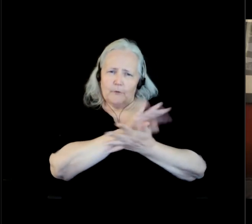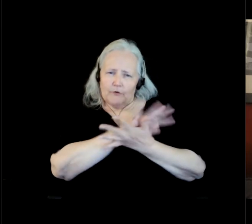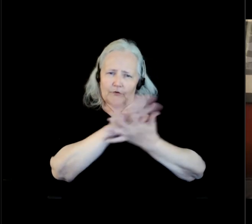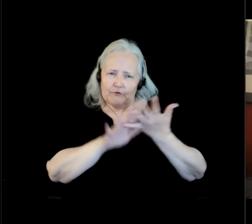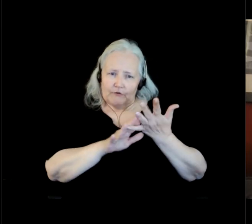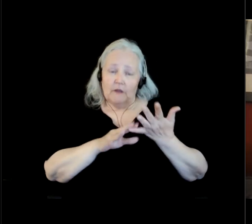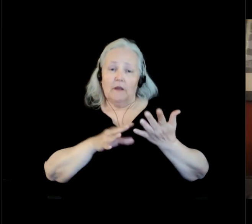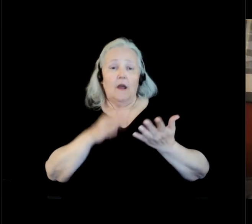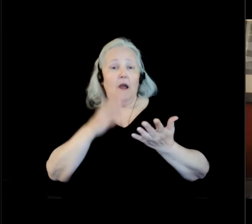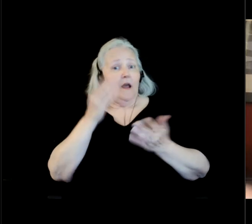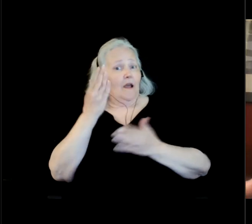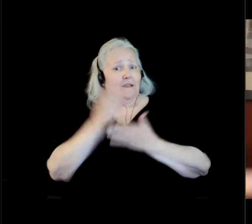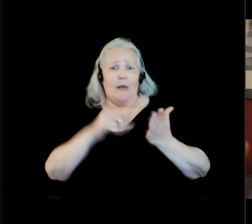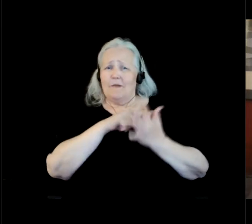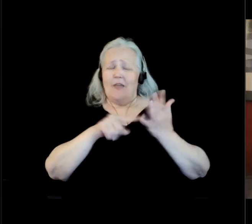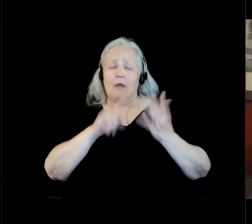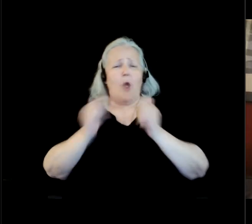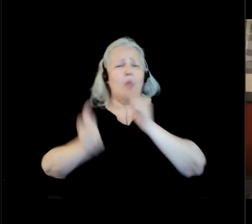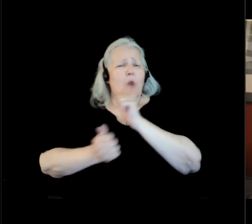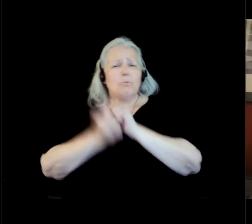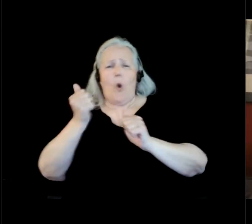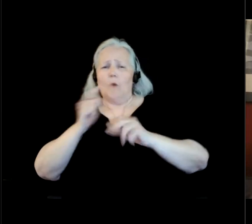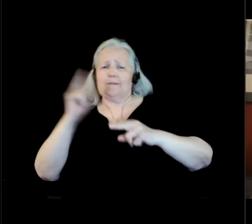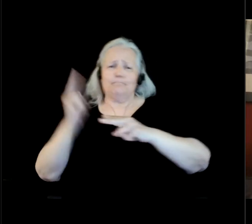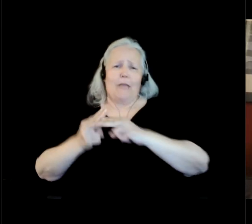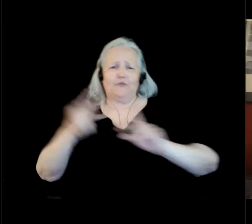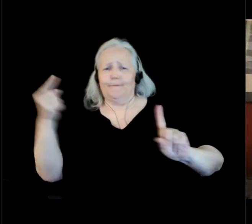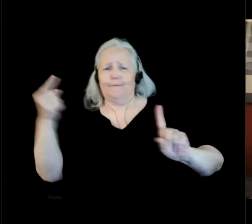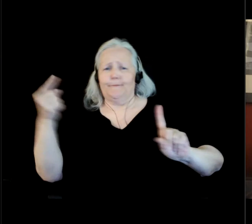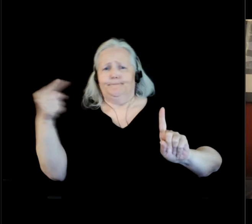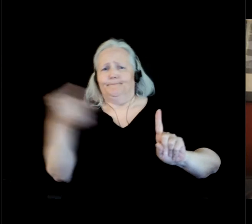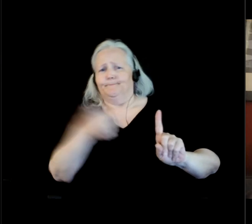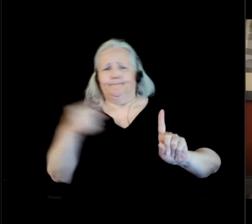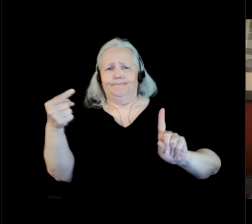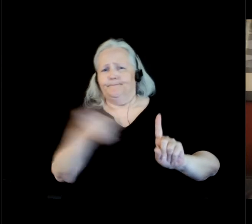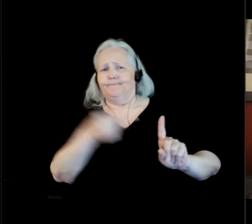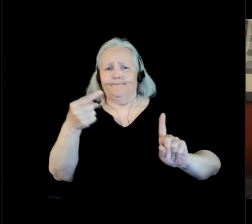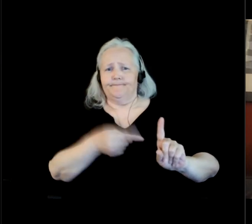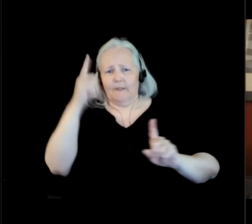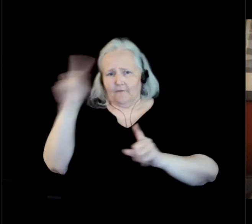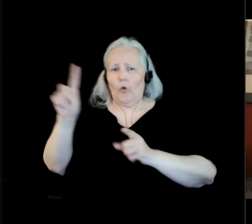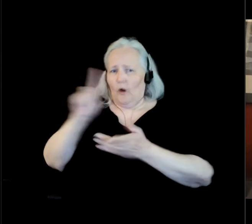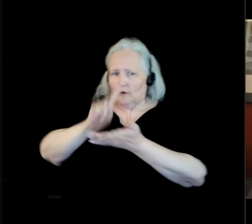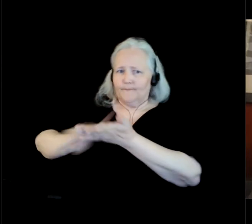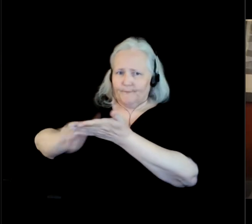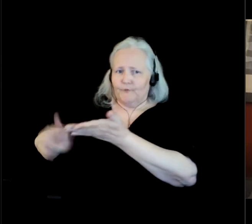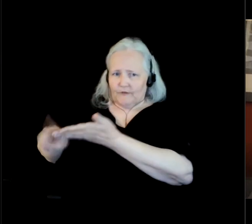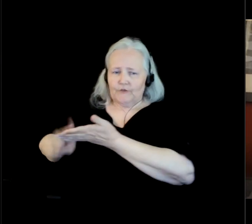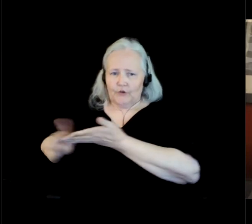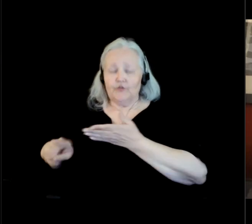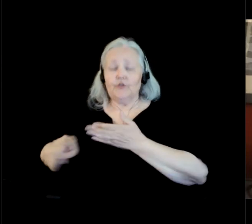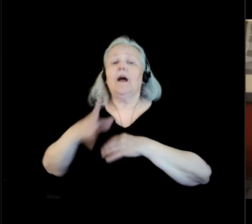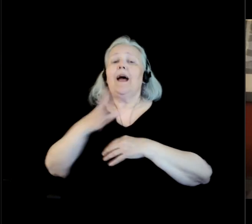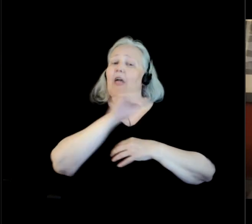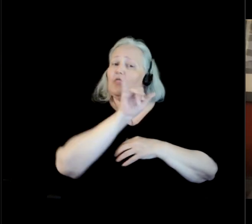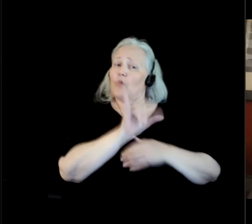most cited and downloaded papers that has appeared in Language. And recently, they were also included in